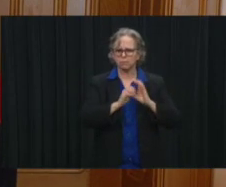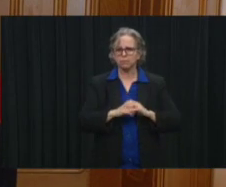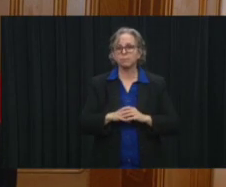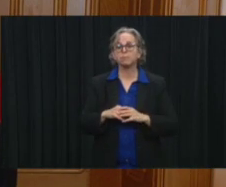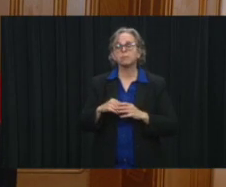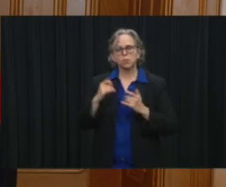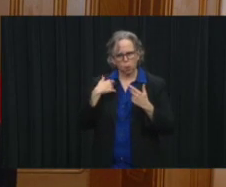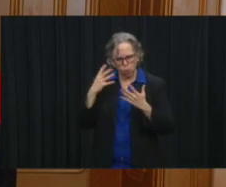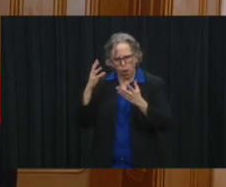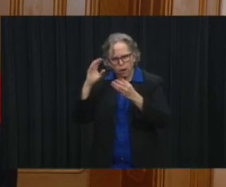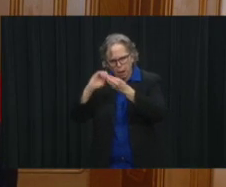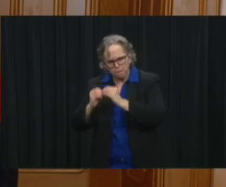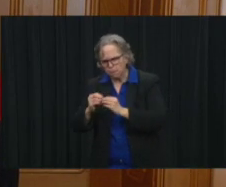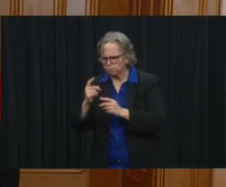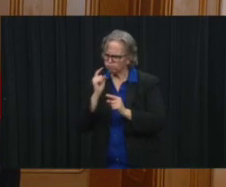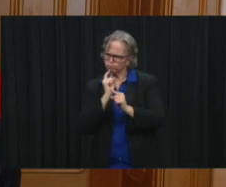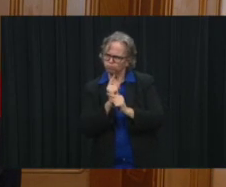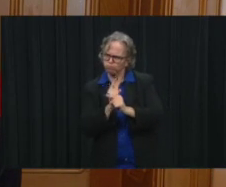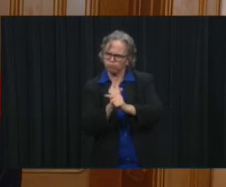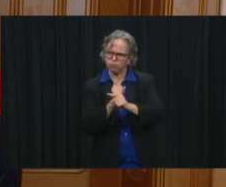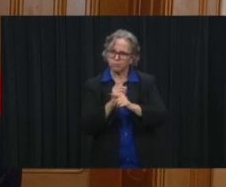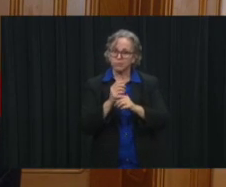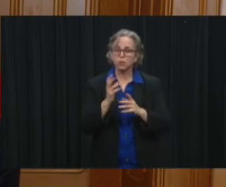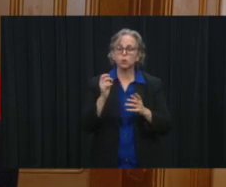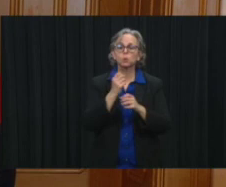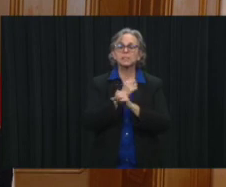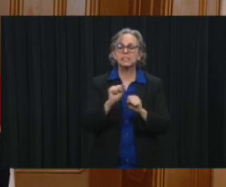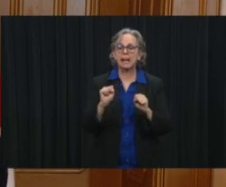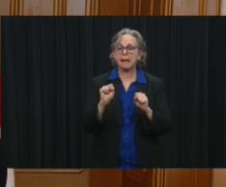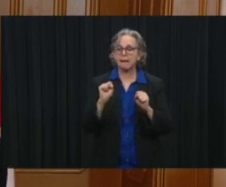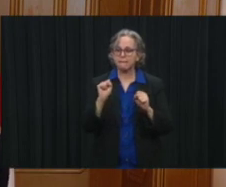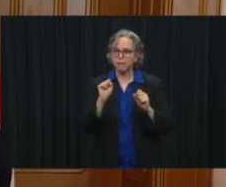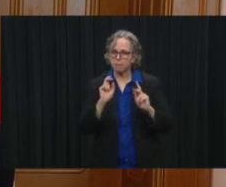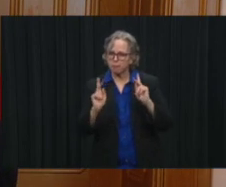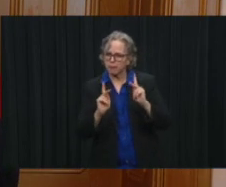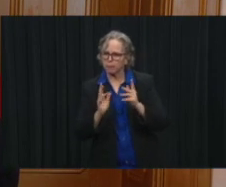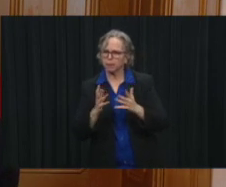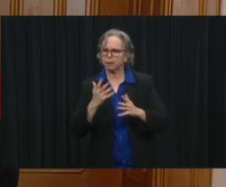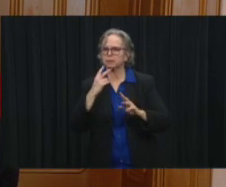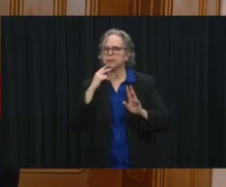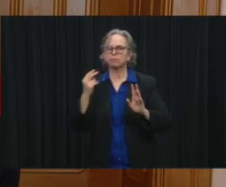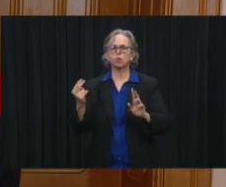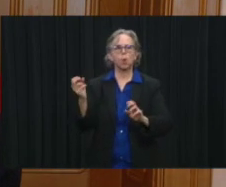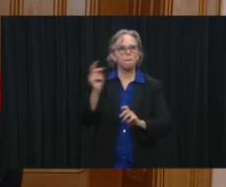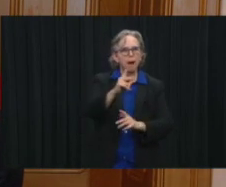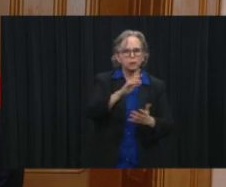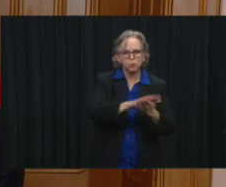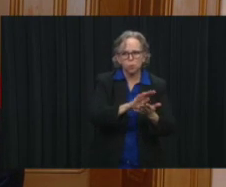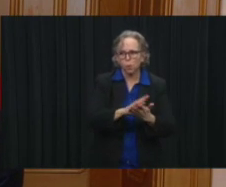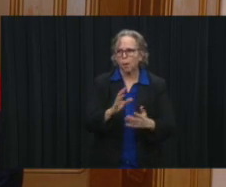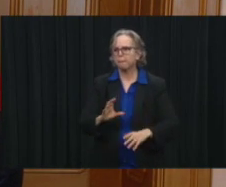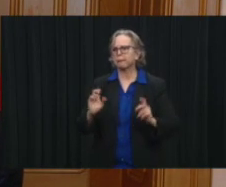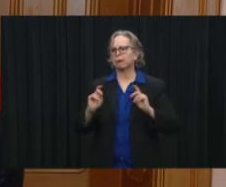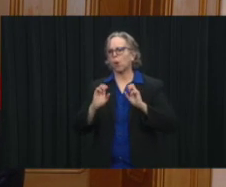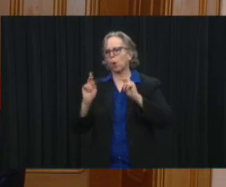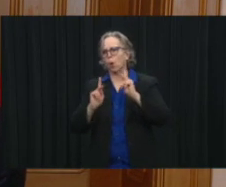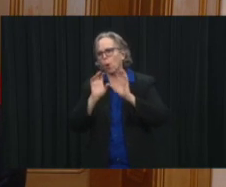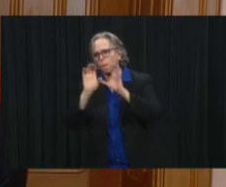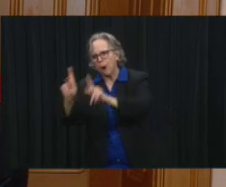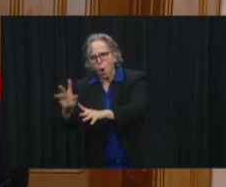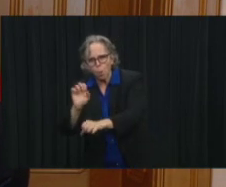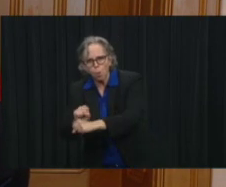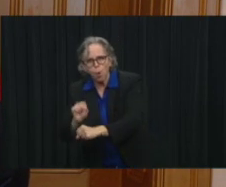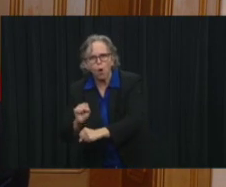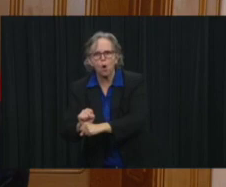back to school and to go back to work. And so I hope this legislation, because it funds these kind of efforts, will be helpful in providing that